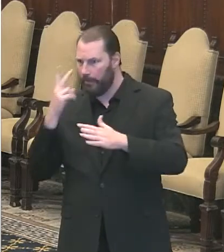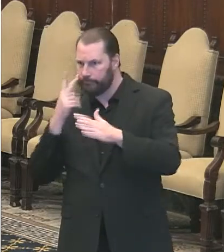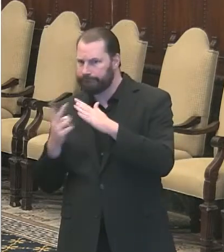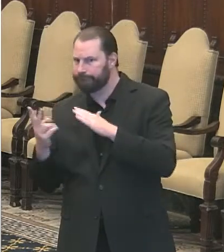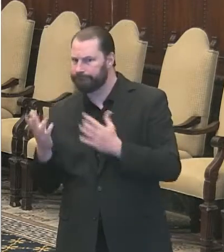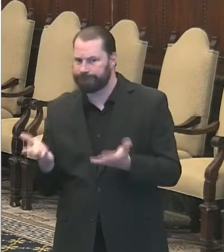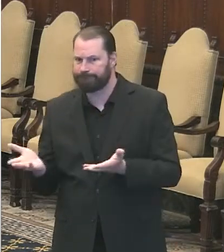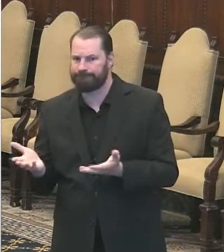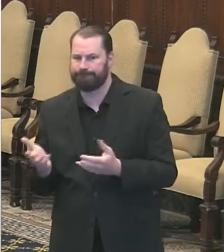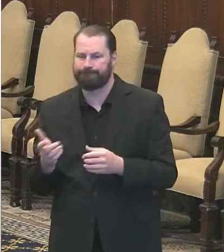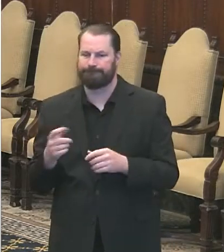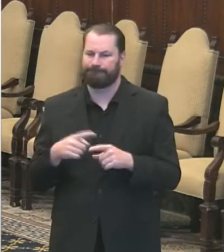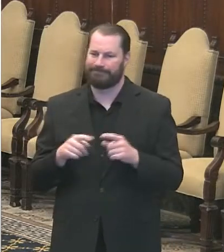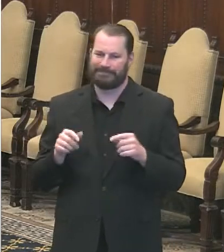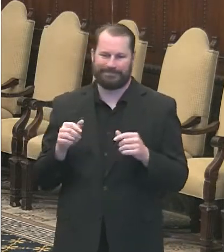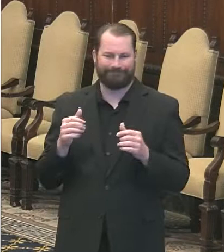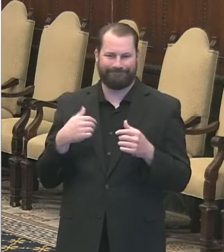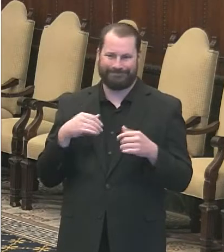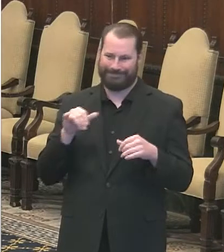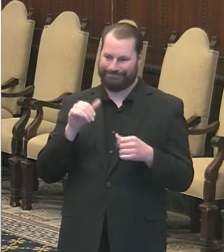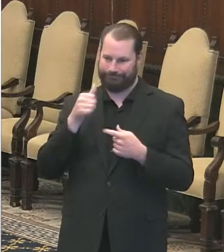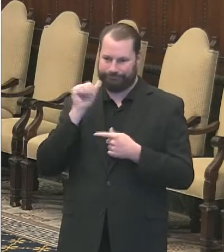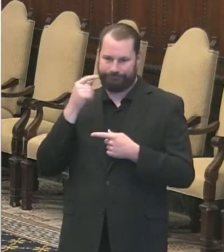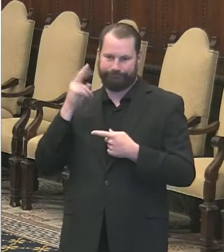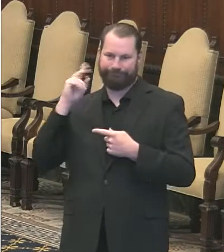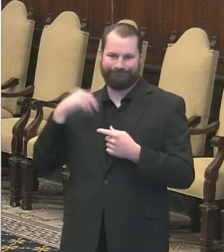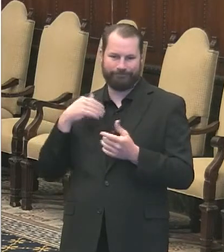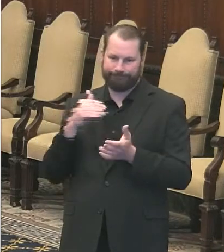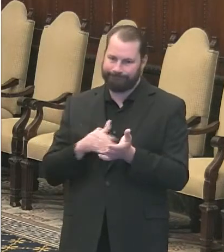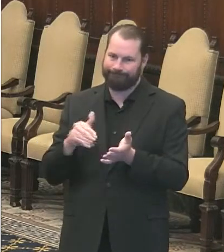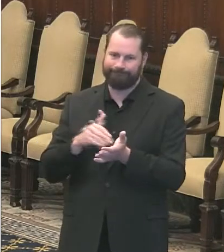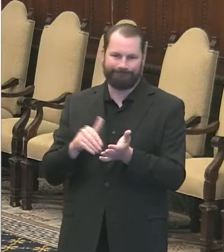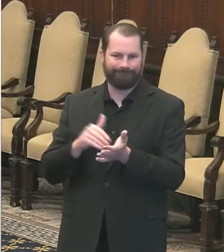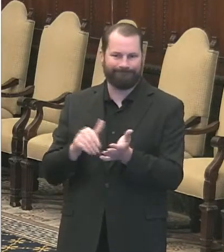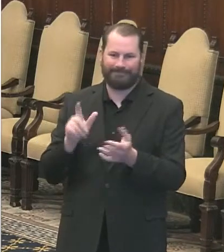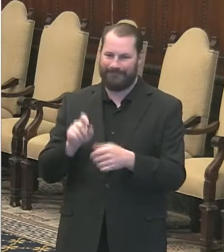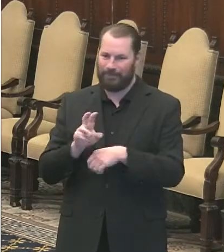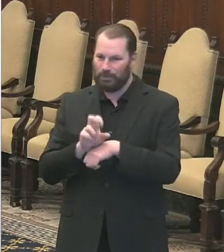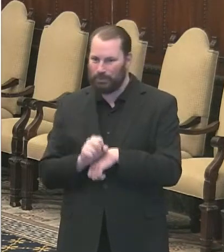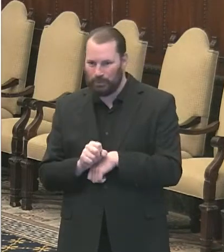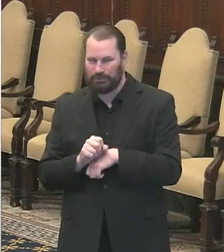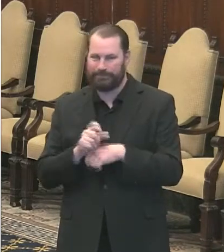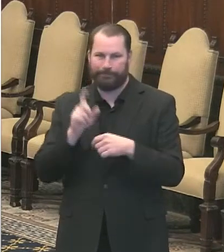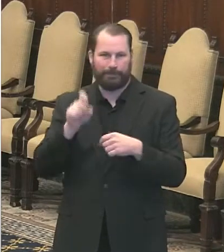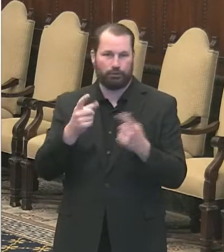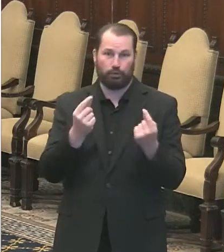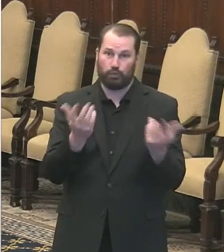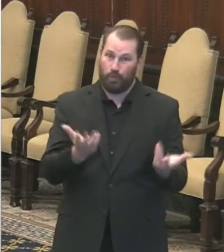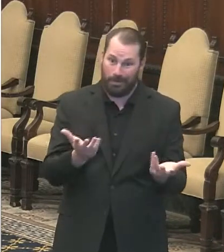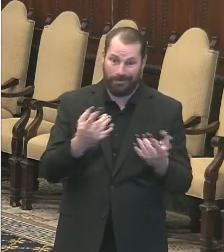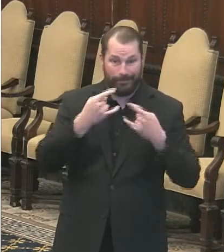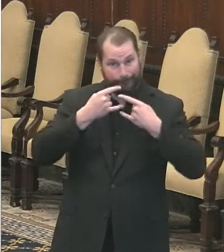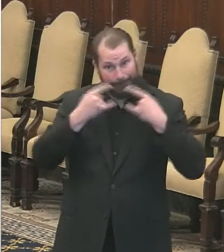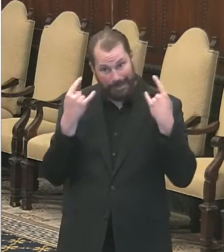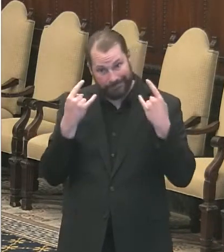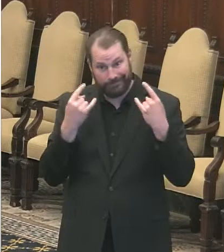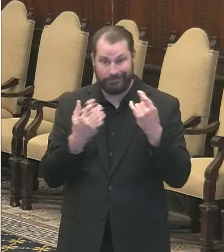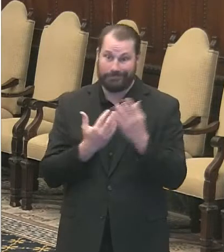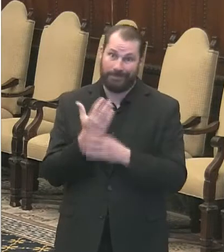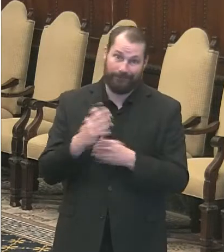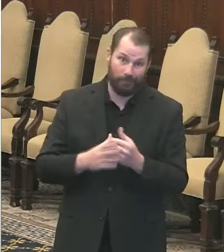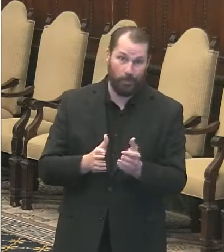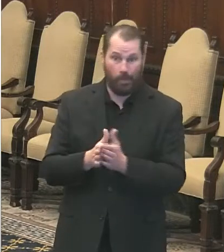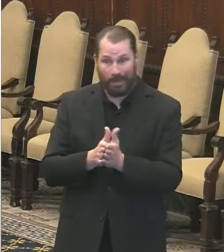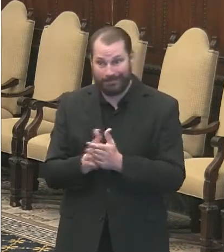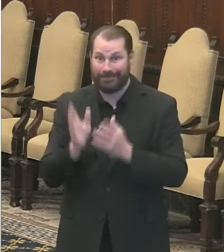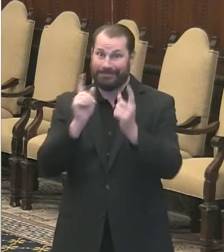repeating this, people need to be getting used to 3 things: wear a mask, keep your distance, and wash your hands. Now,